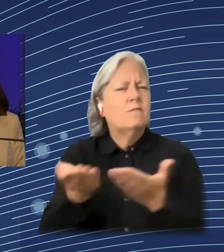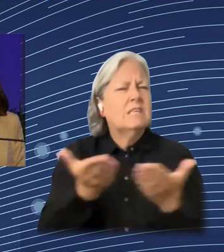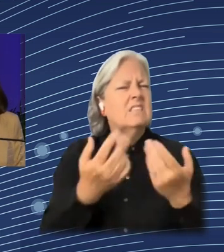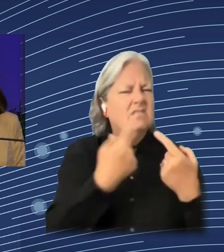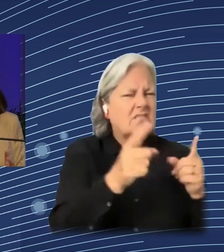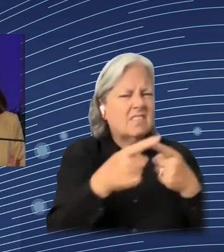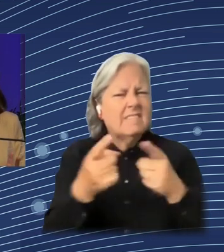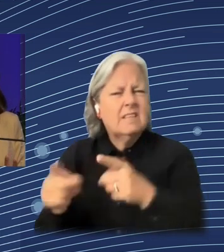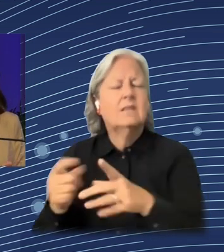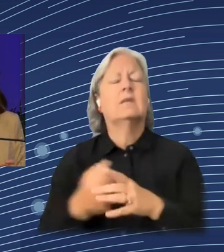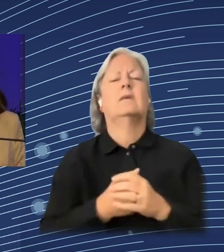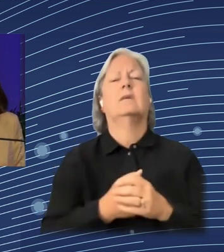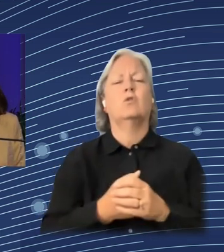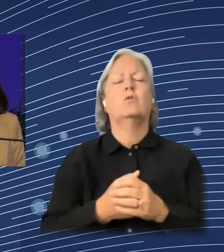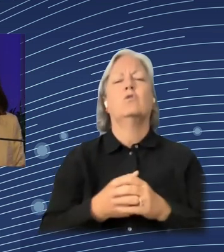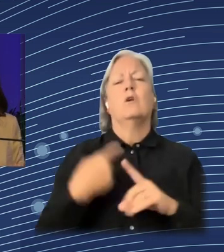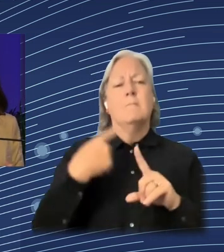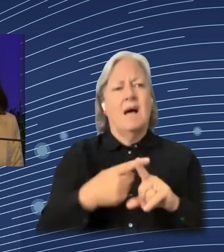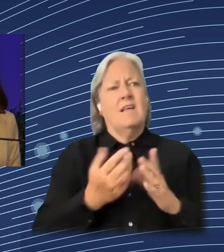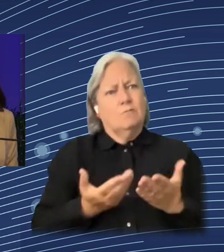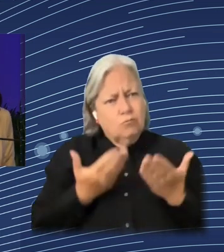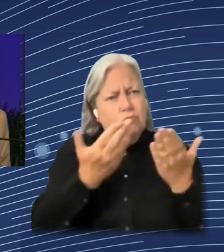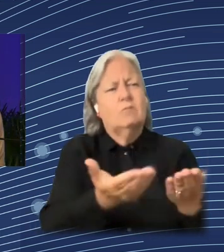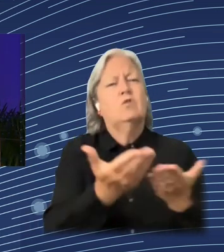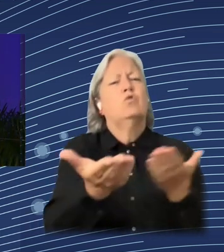really serve citizens better.